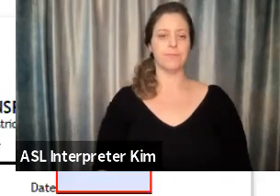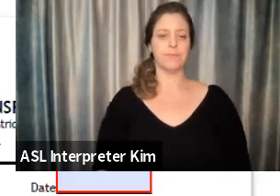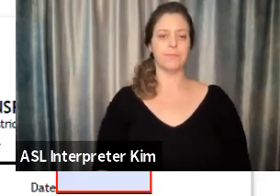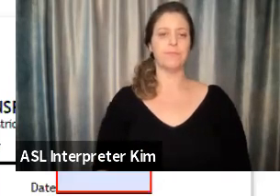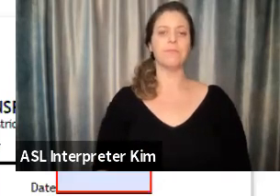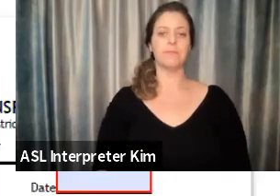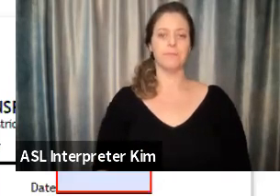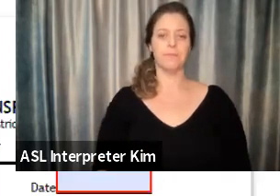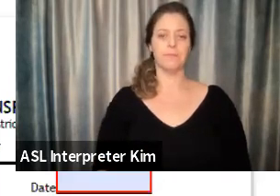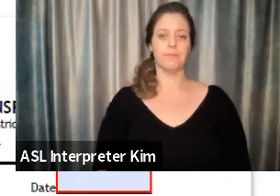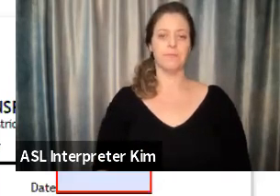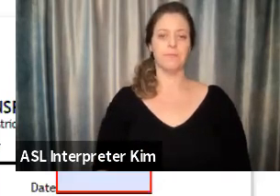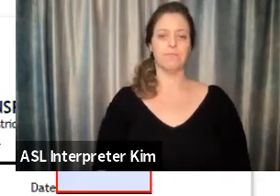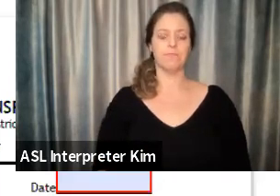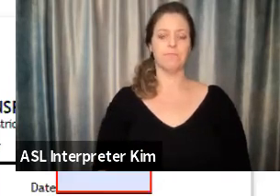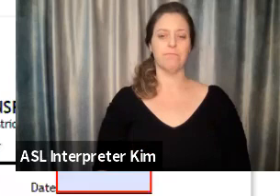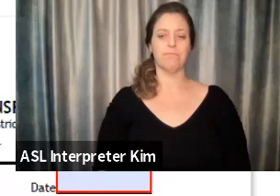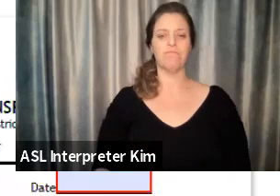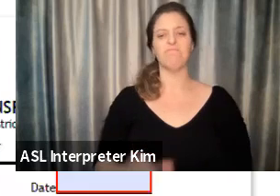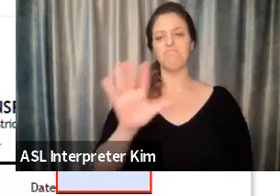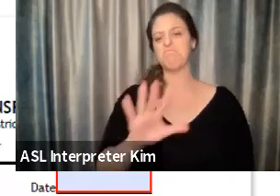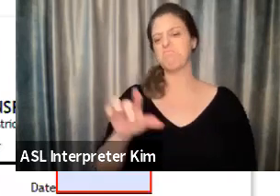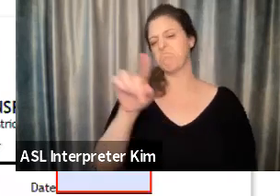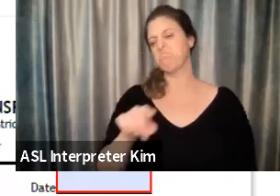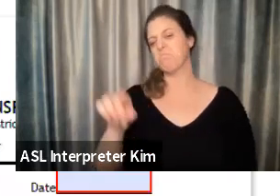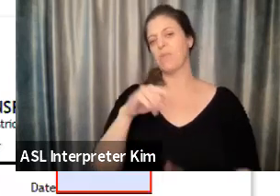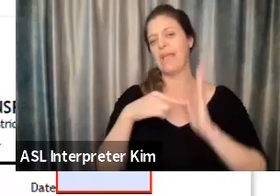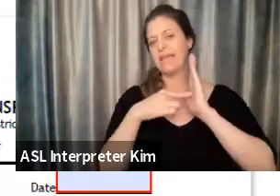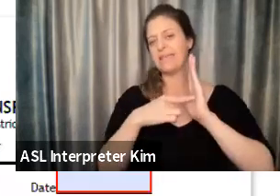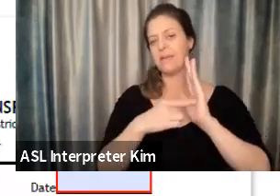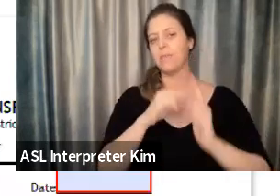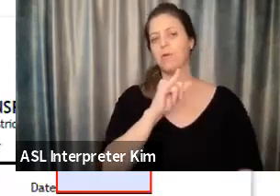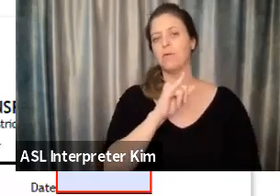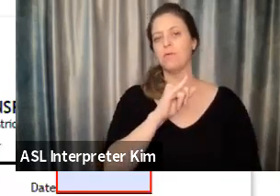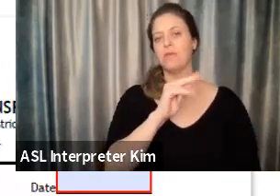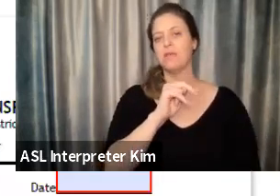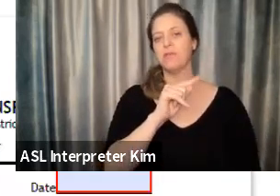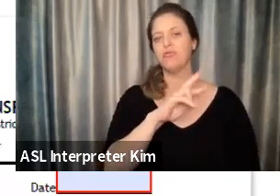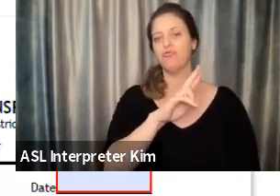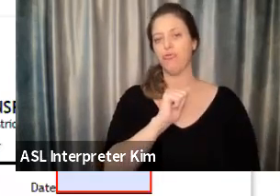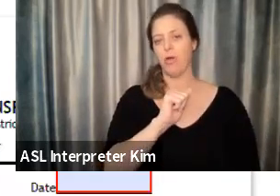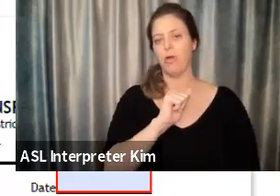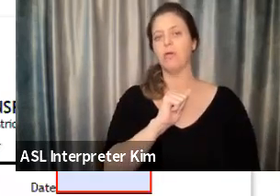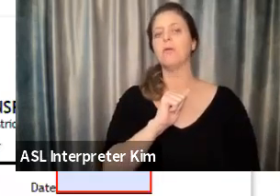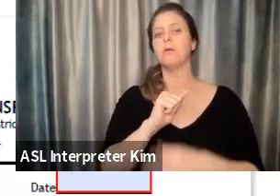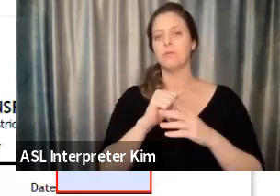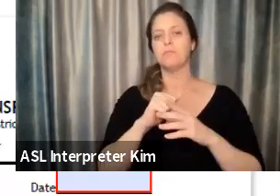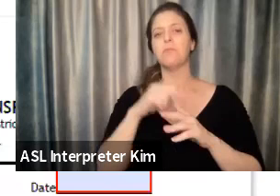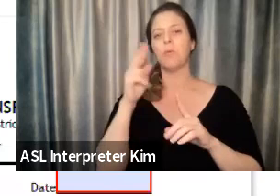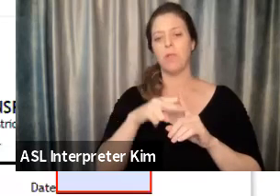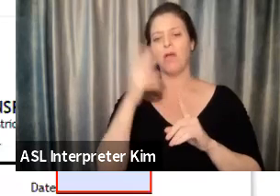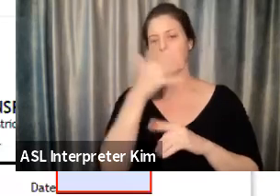And this slide gives you on the right-hand side an example of what the intra-open enrollment application looks